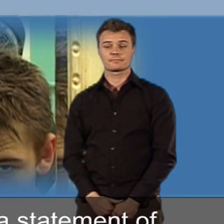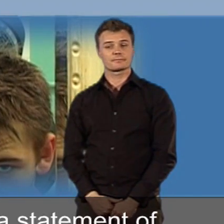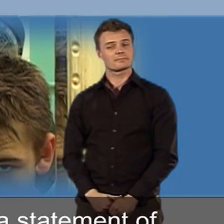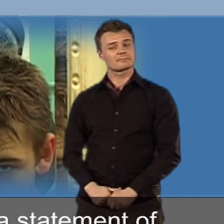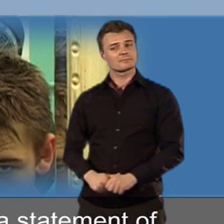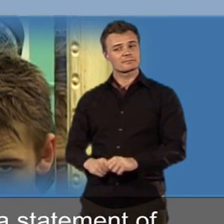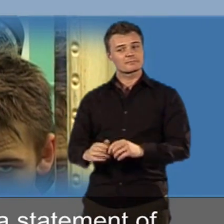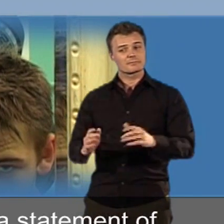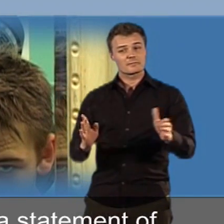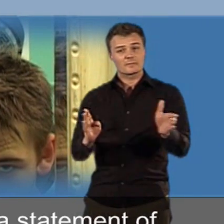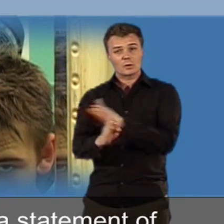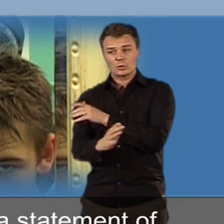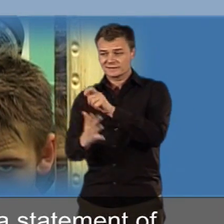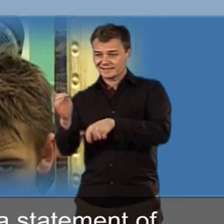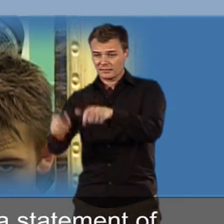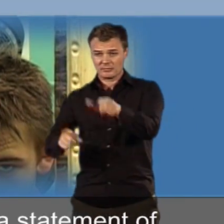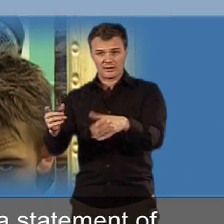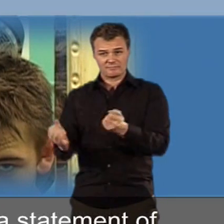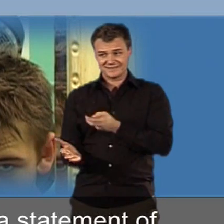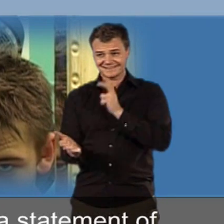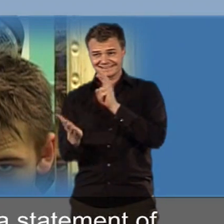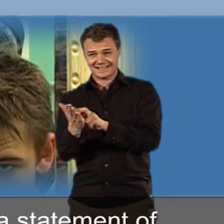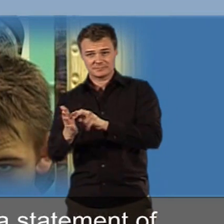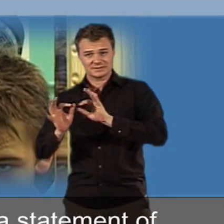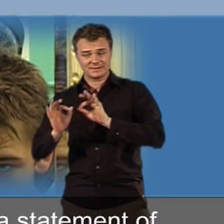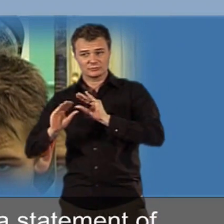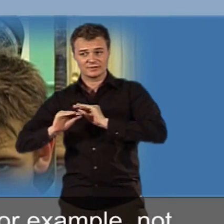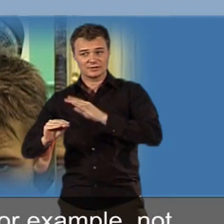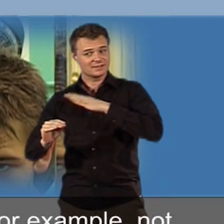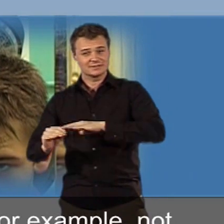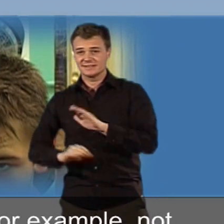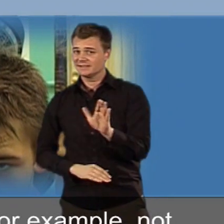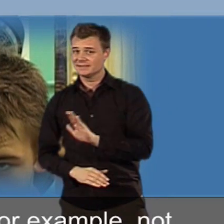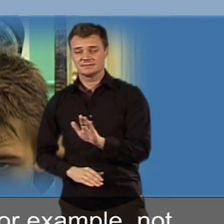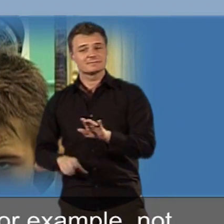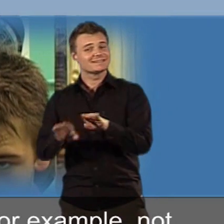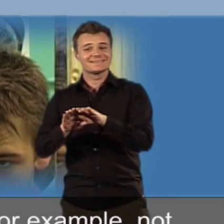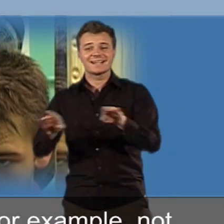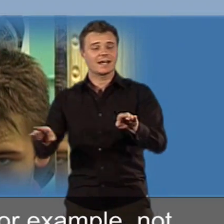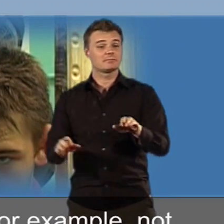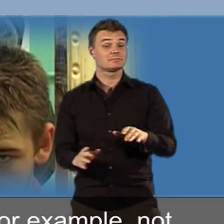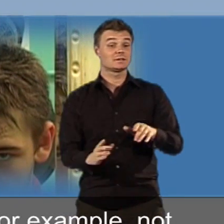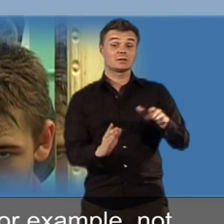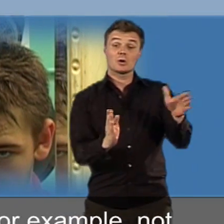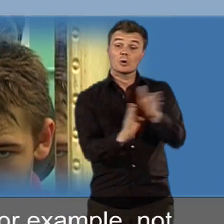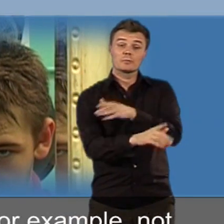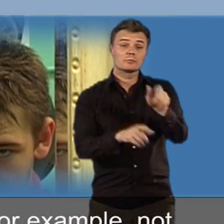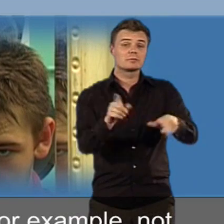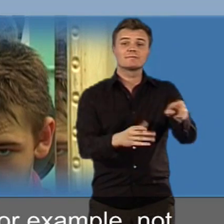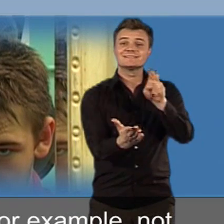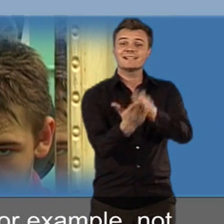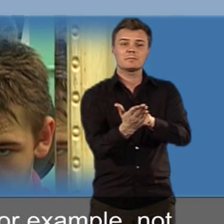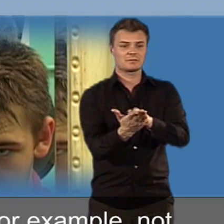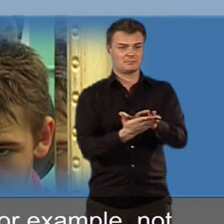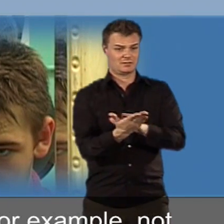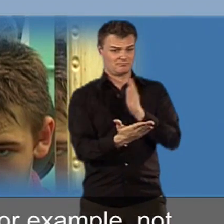Not all disabled pupils will have a statement of special educational need, just as not all pupils with a statement are disabled. For example,